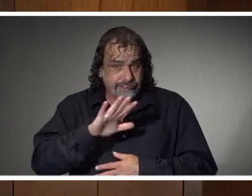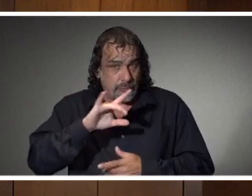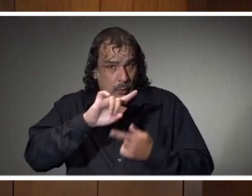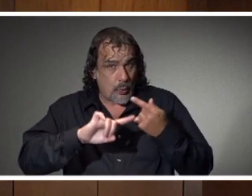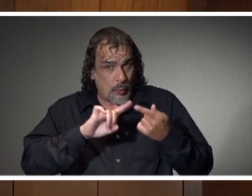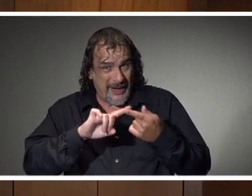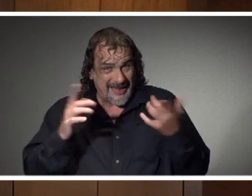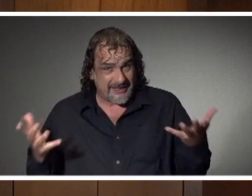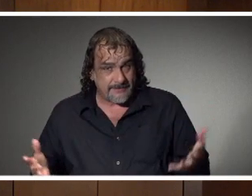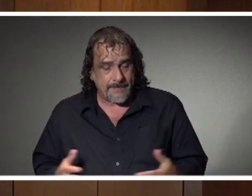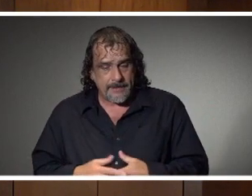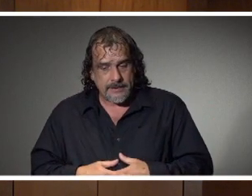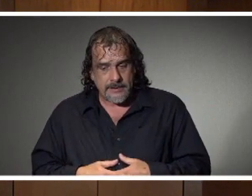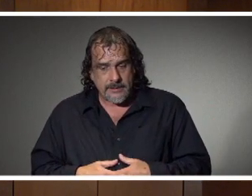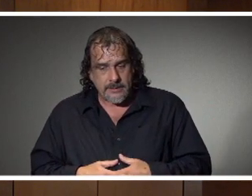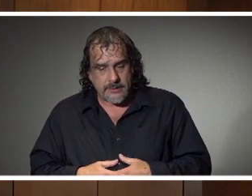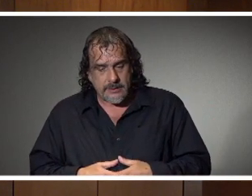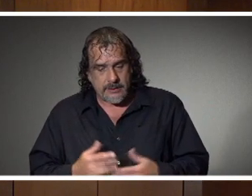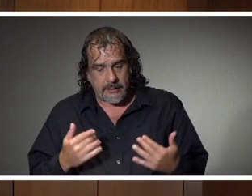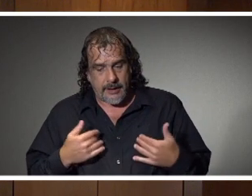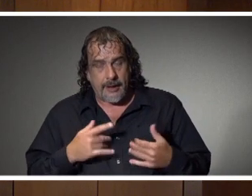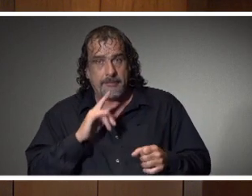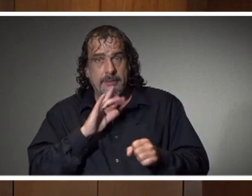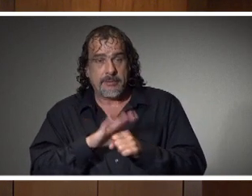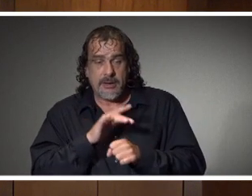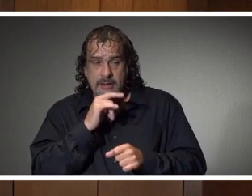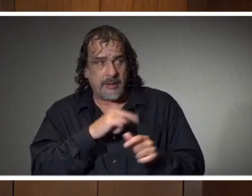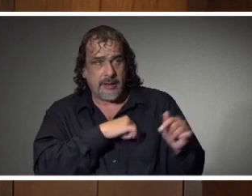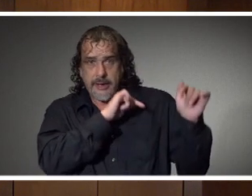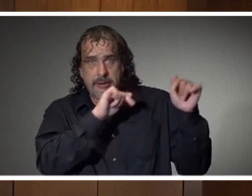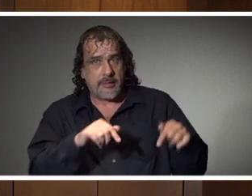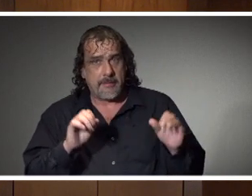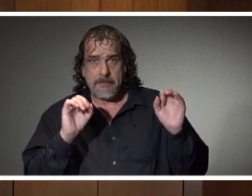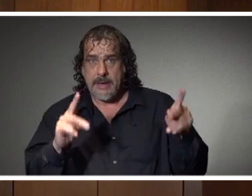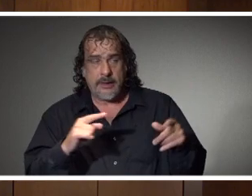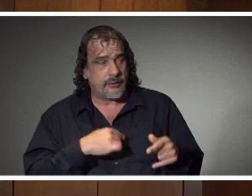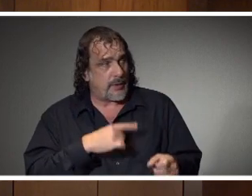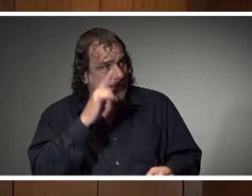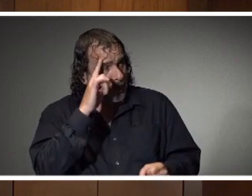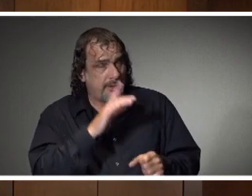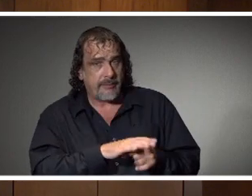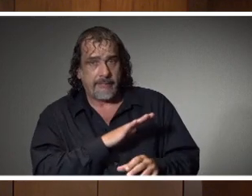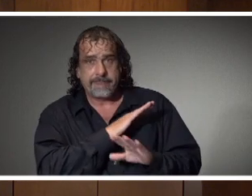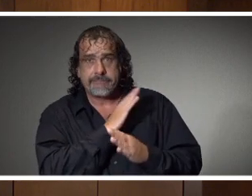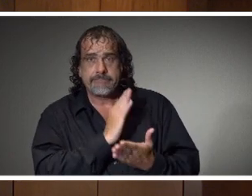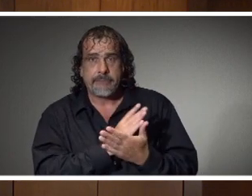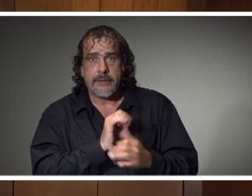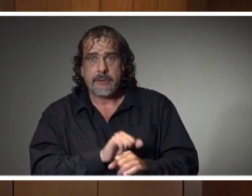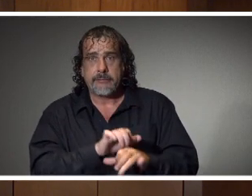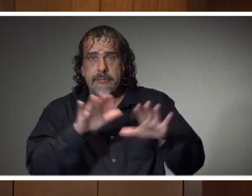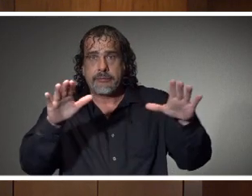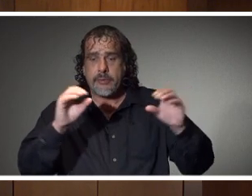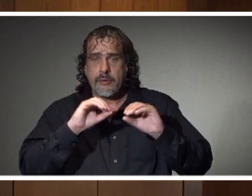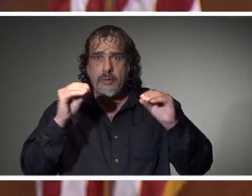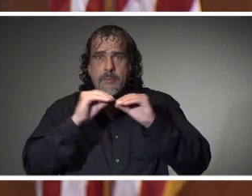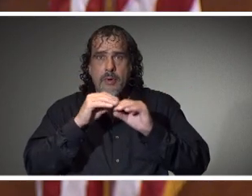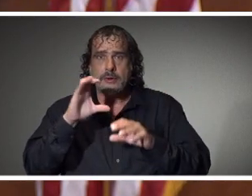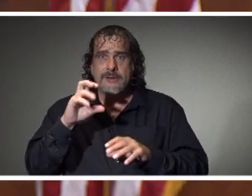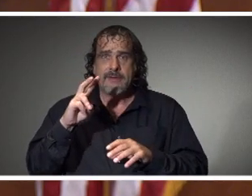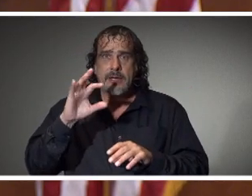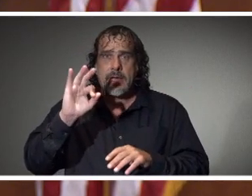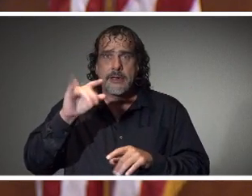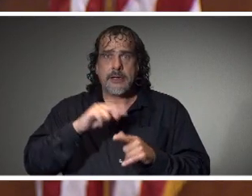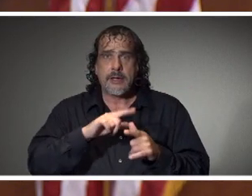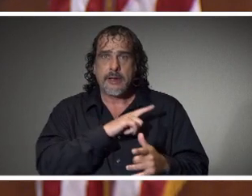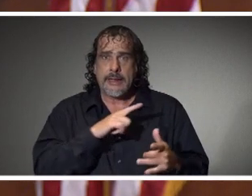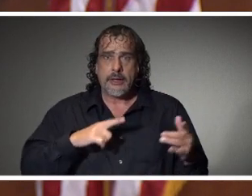occur because I'm committed to not bring them back until I believe that it's safe for all of them to come back. As